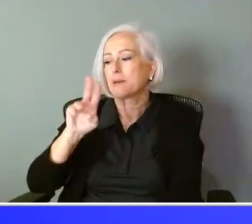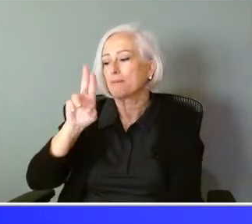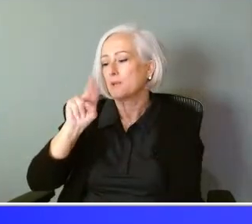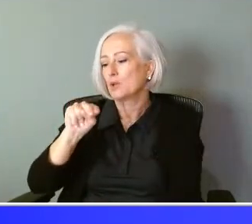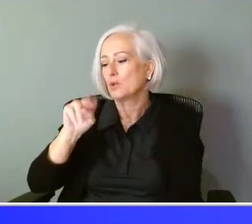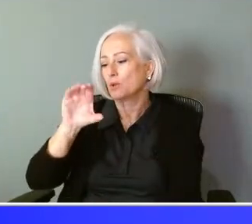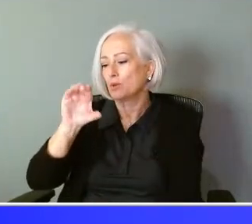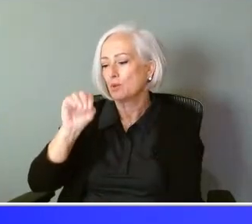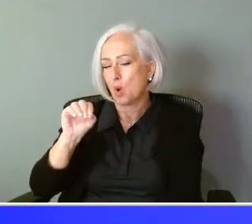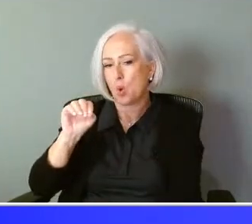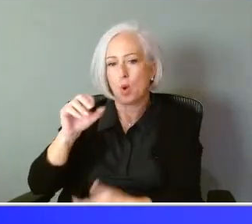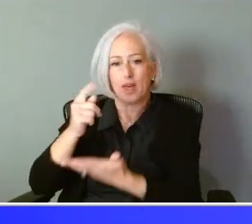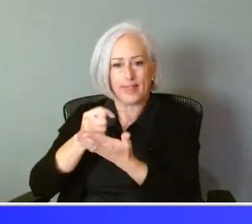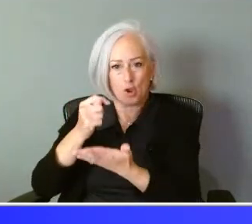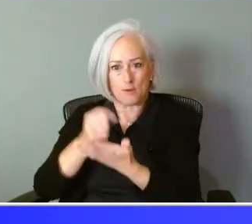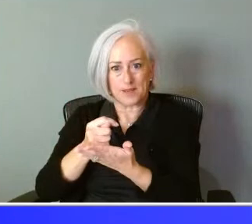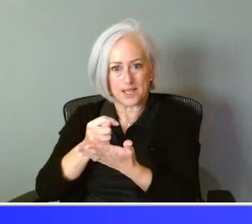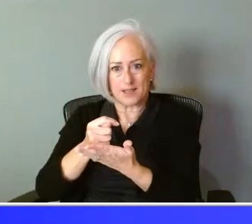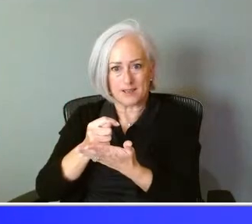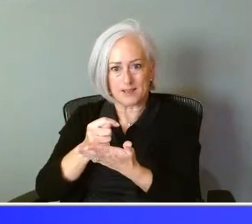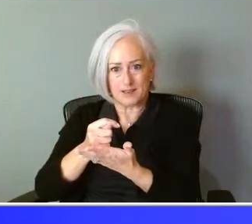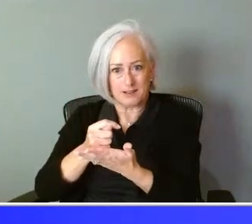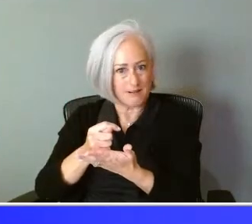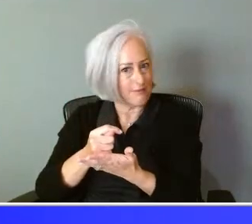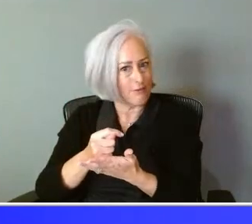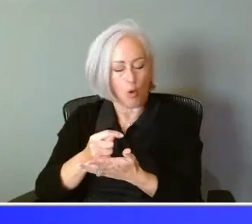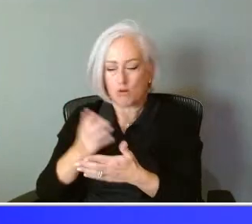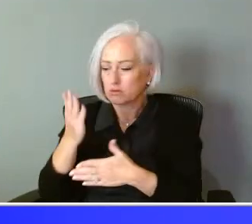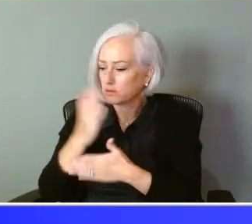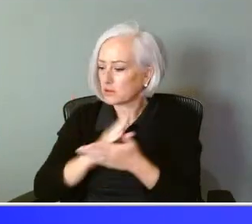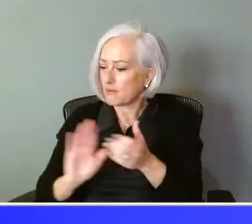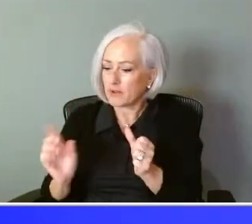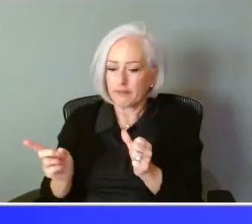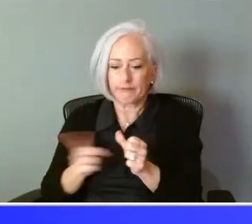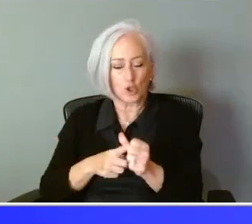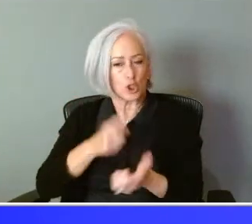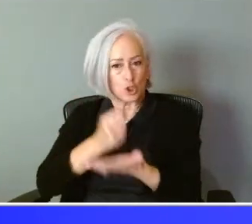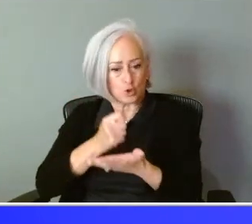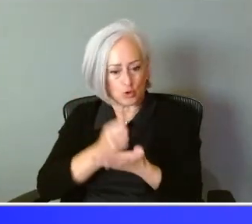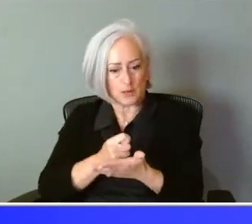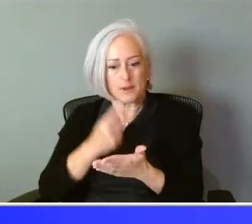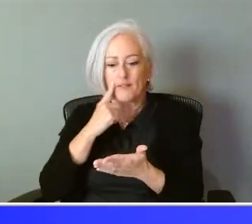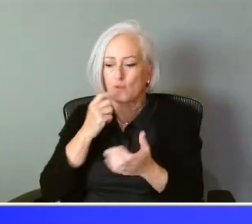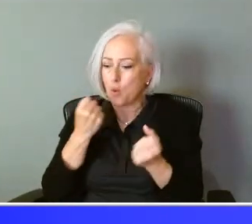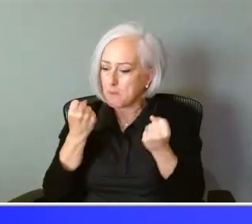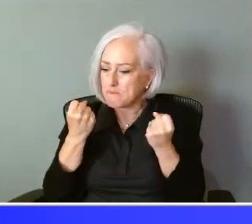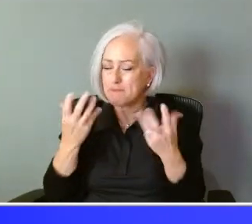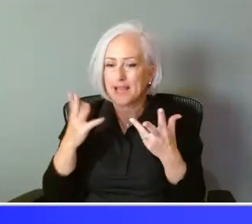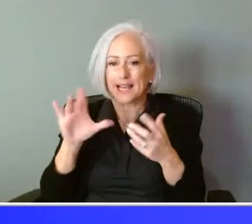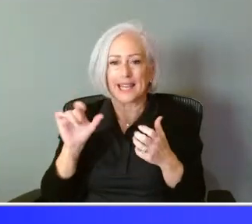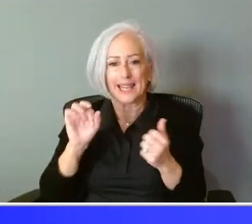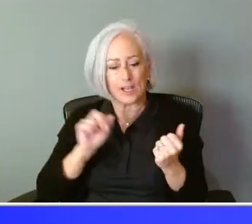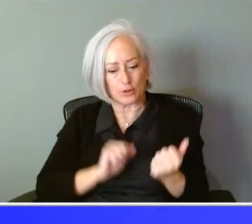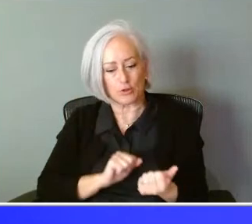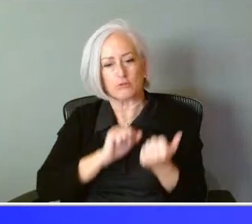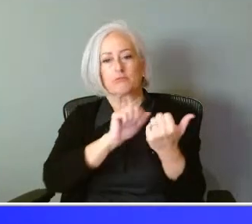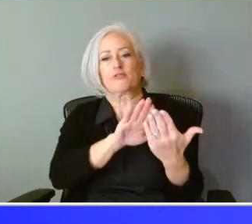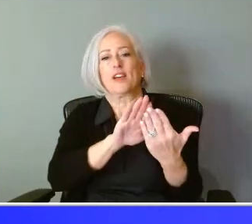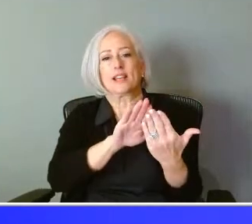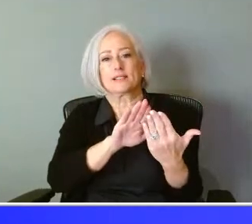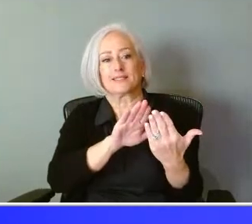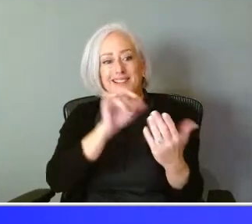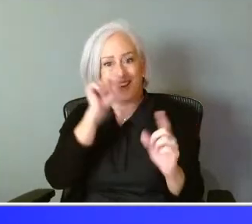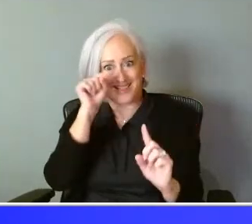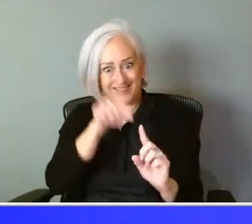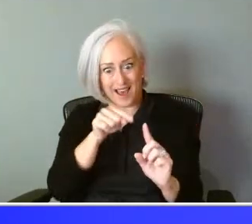really frontline treatment for many of the cancers that we face, and the tremendous success that the